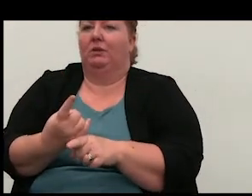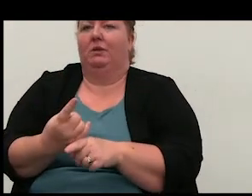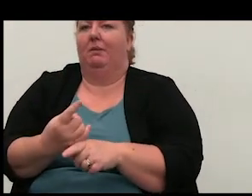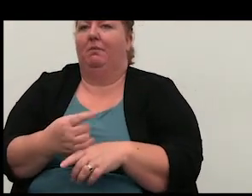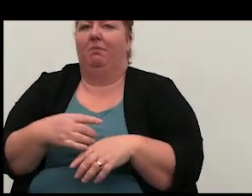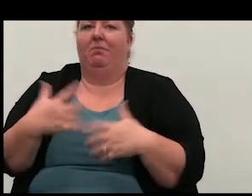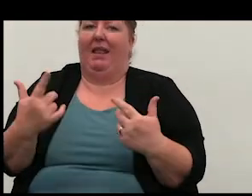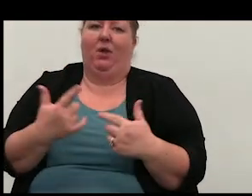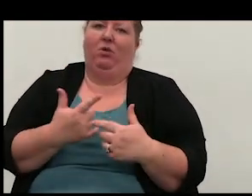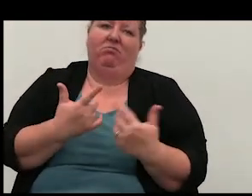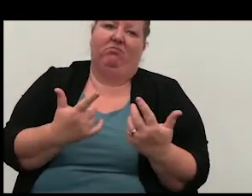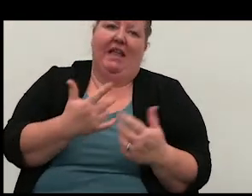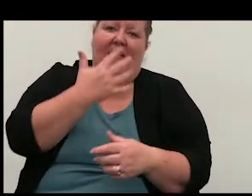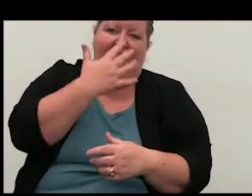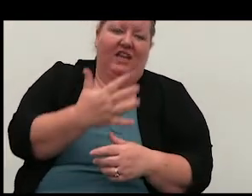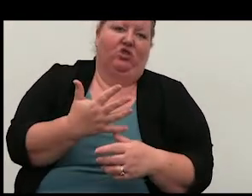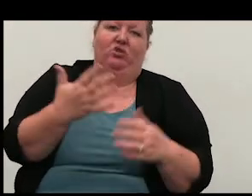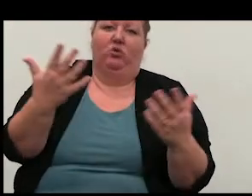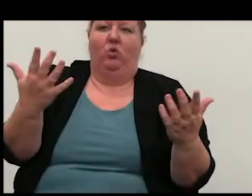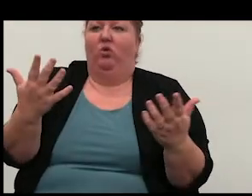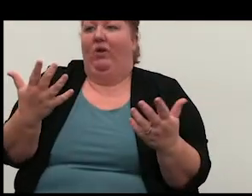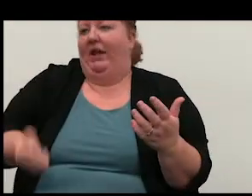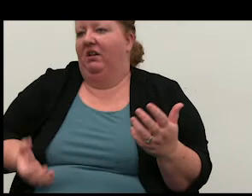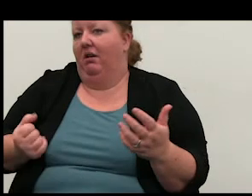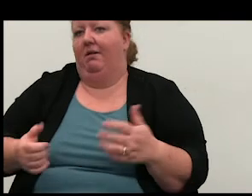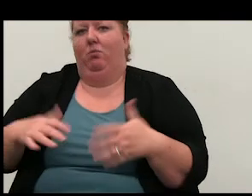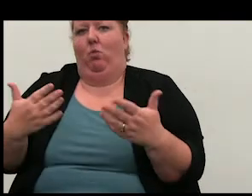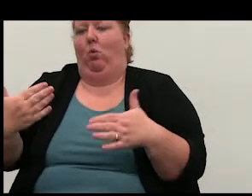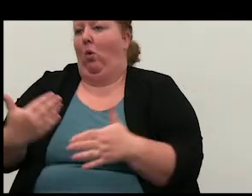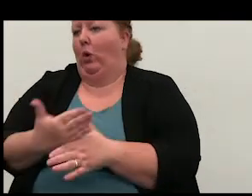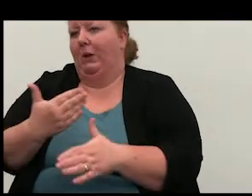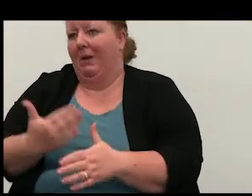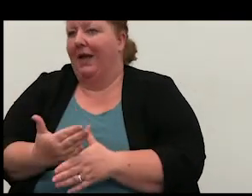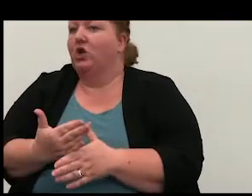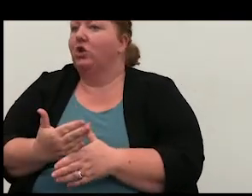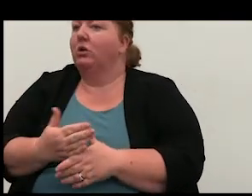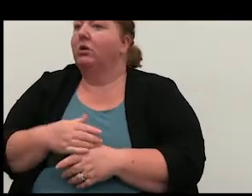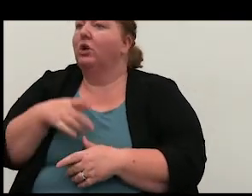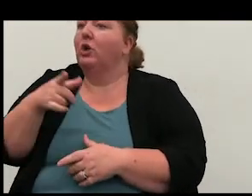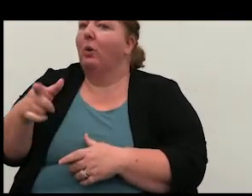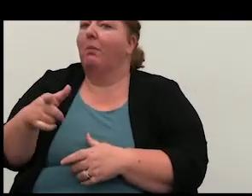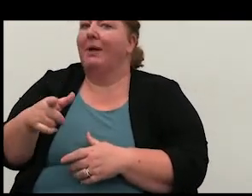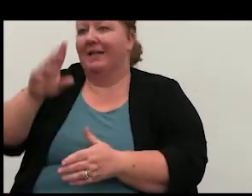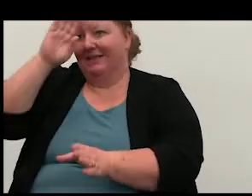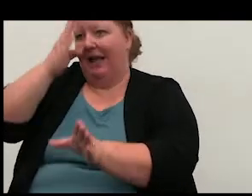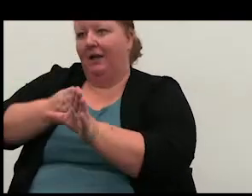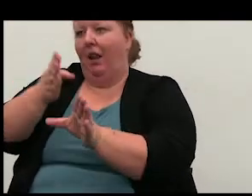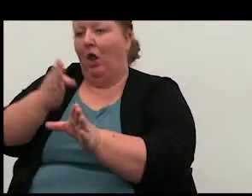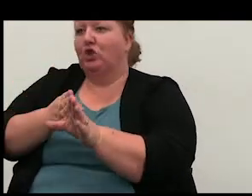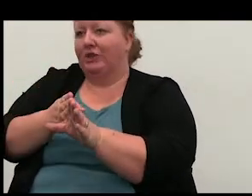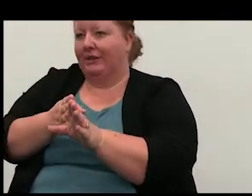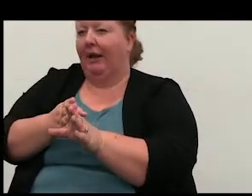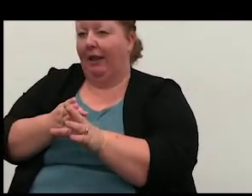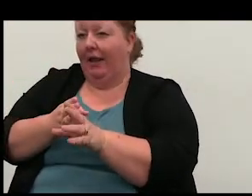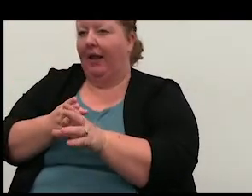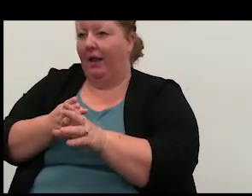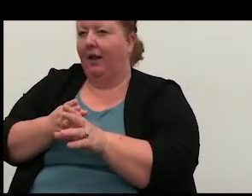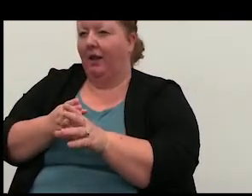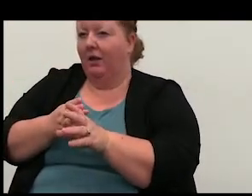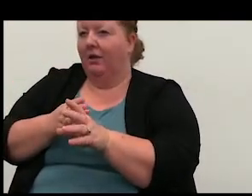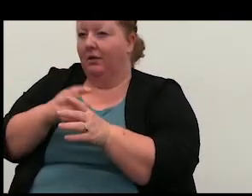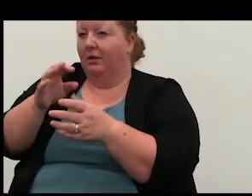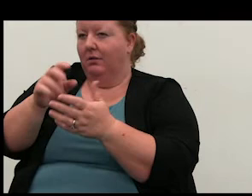sex or certain age or even a certain income or occupation, that you were being psychologically profiled and